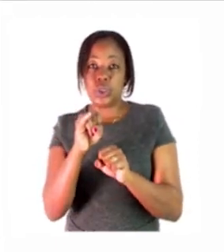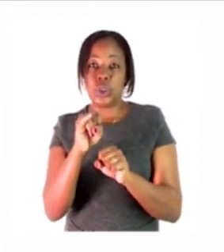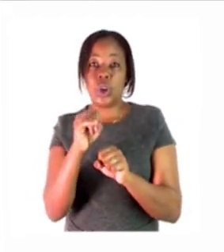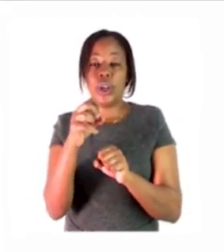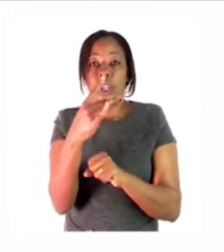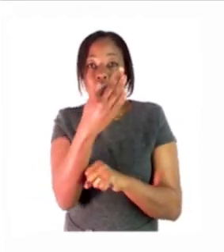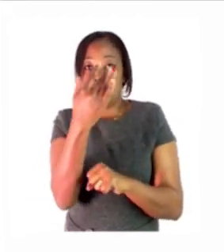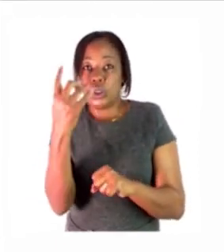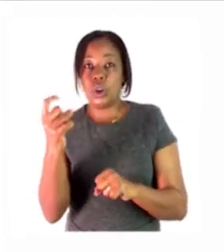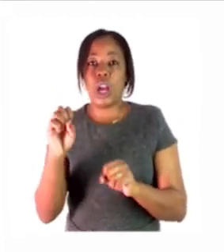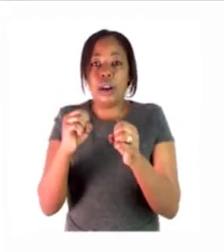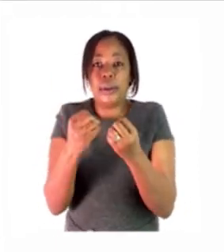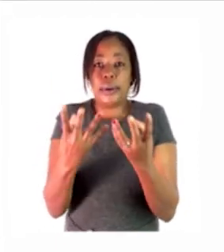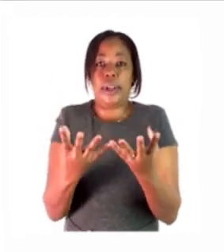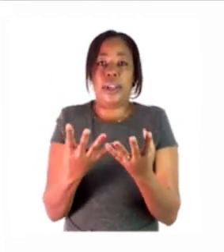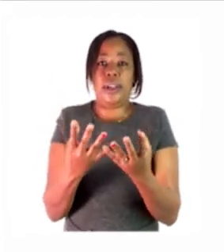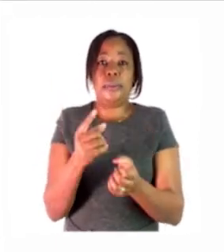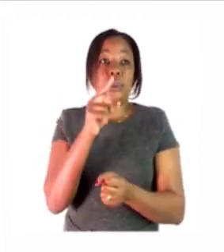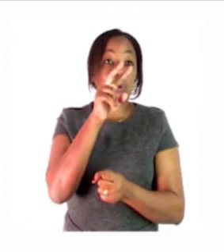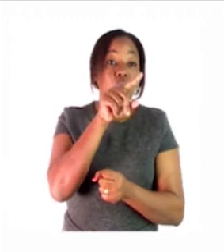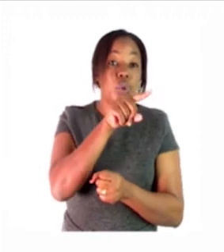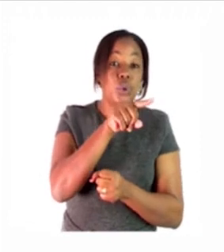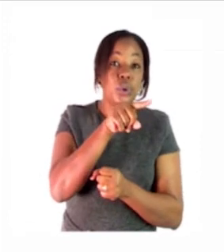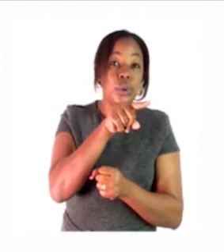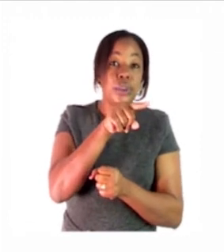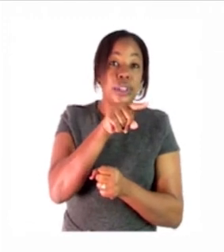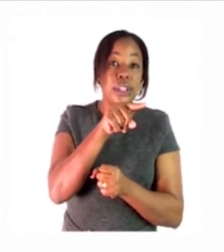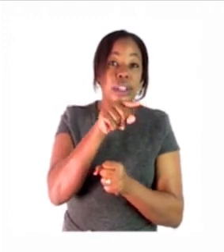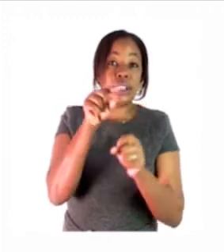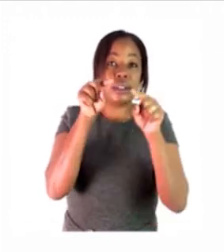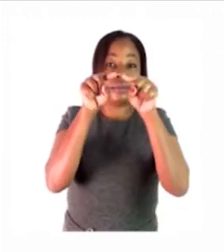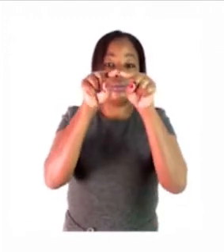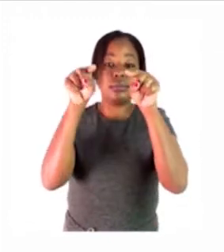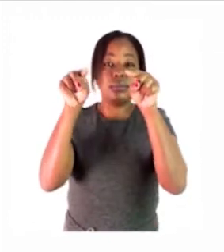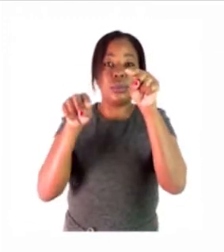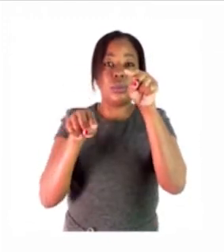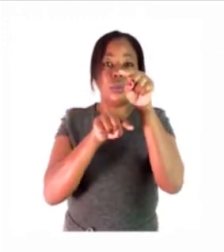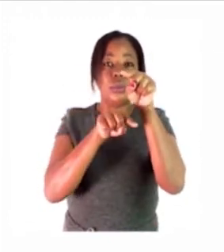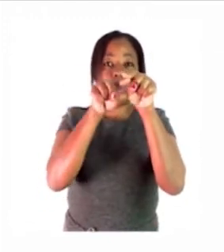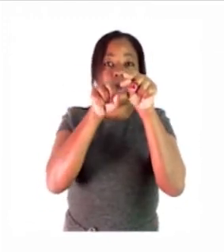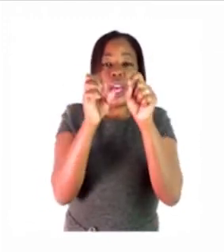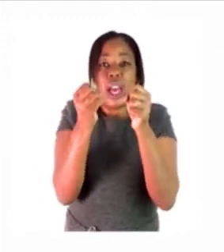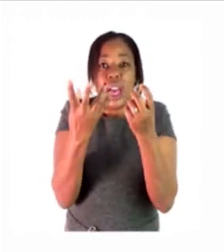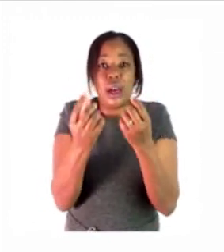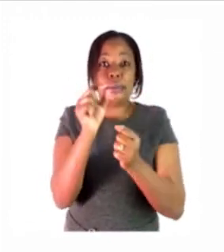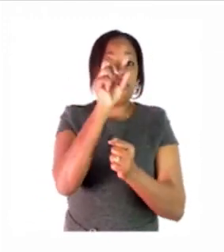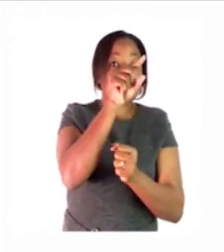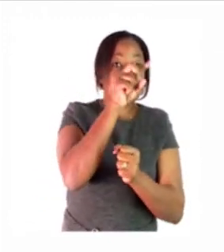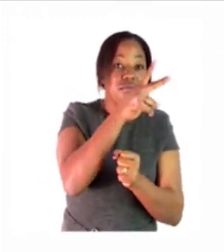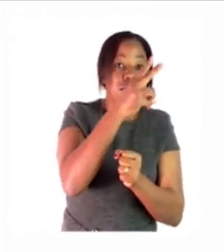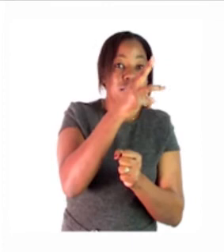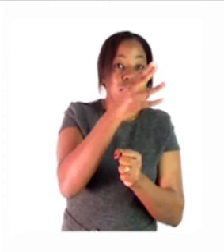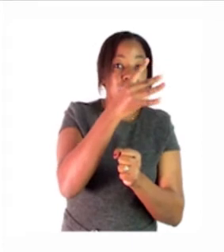that you see there. The first shape there, it's a square. How many squares do you see on this house? You write the number. The second one